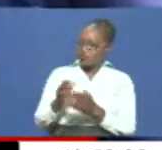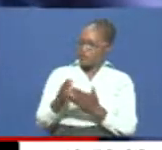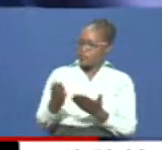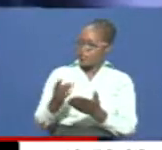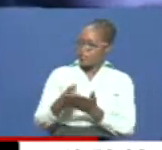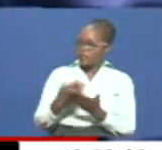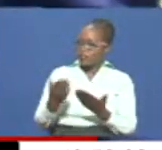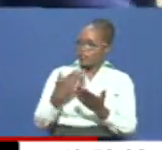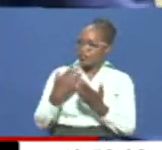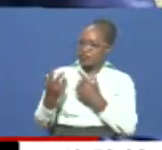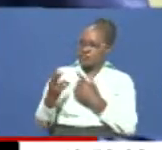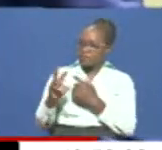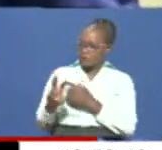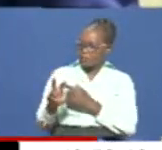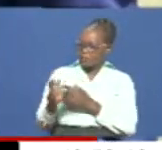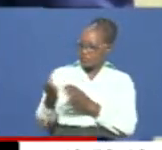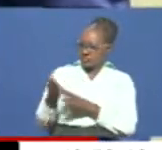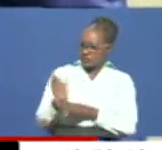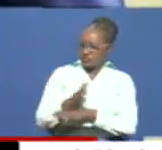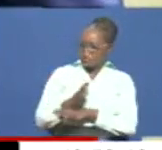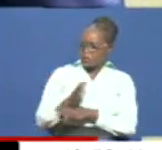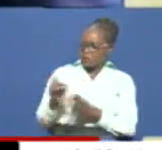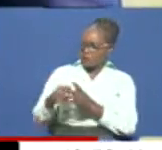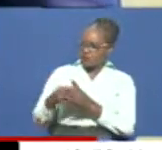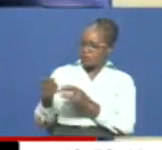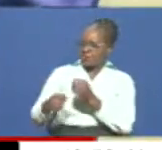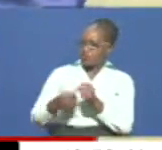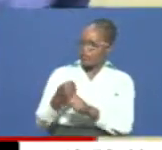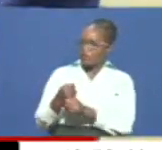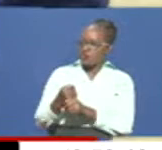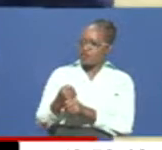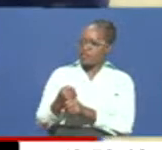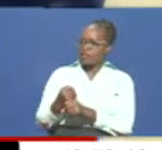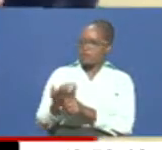have seen before the start of the year, the start of the season maybe?